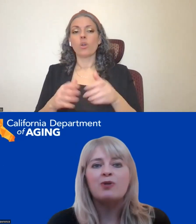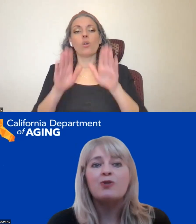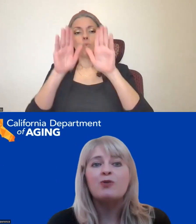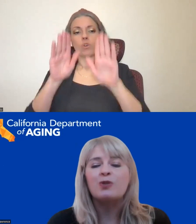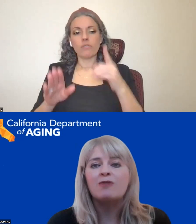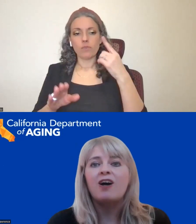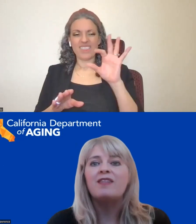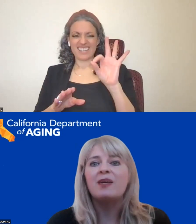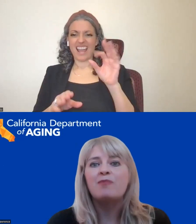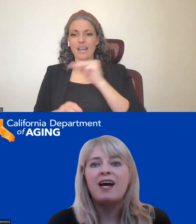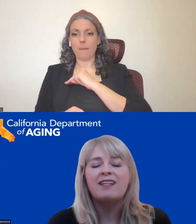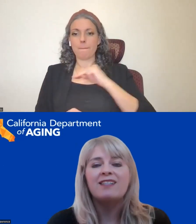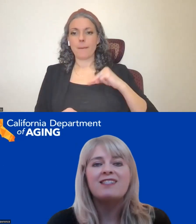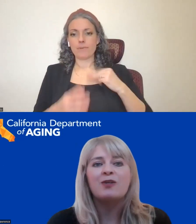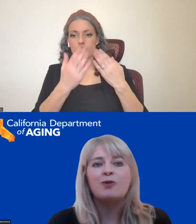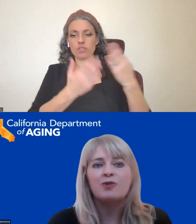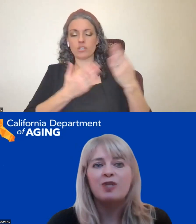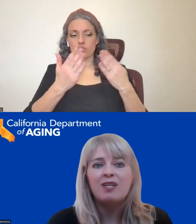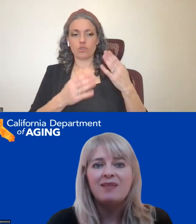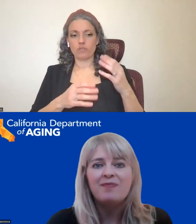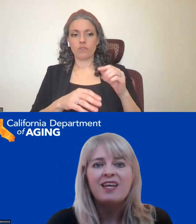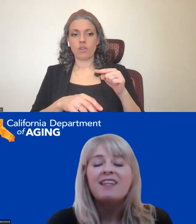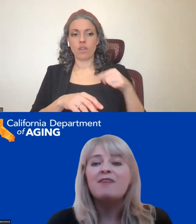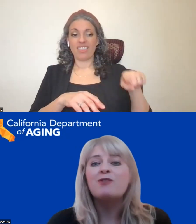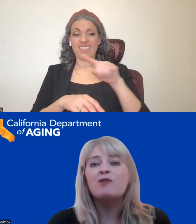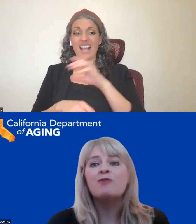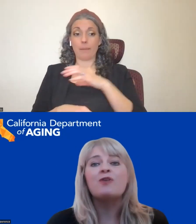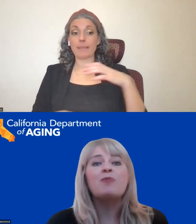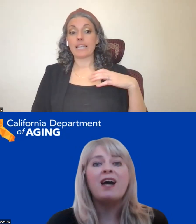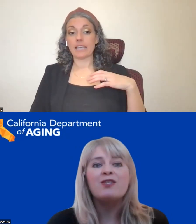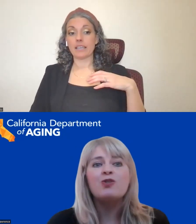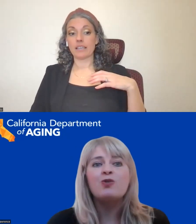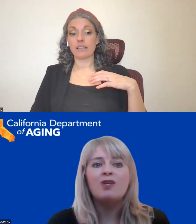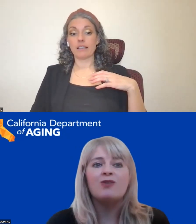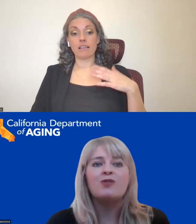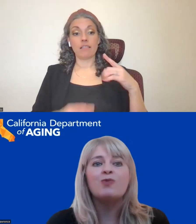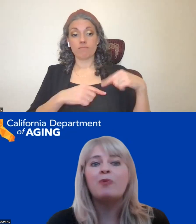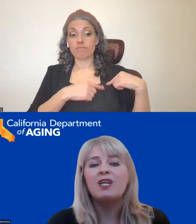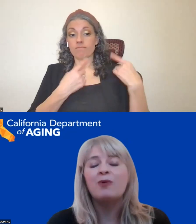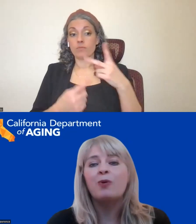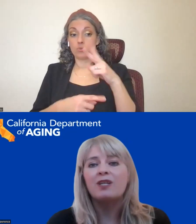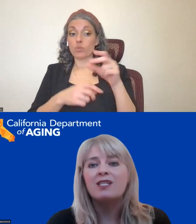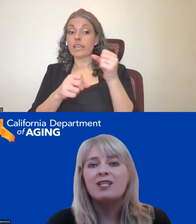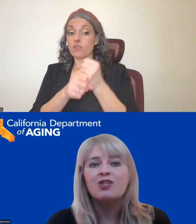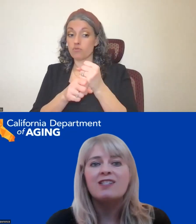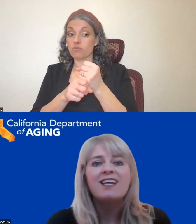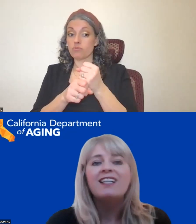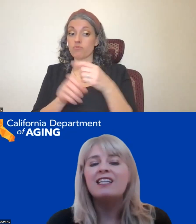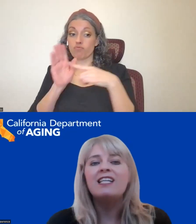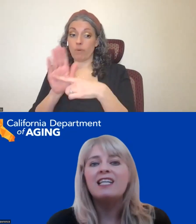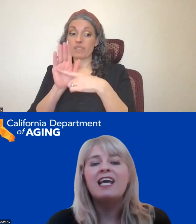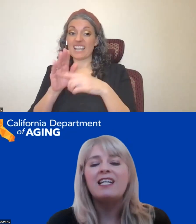9 members who serve on the Impact Stakeholder Committee. They have served for the past 2 years representing